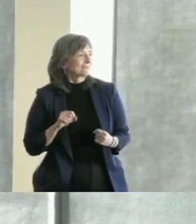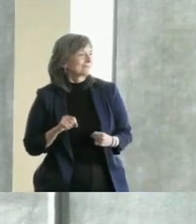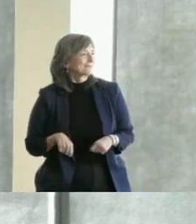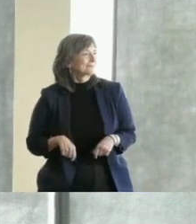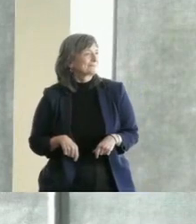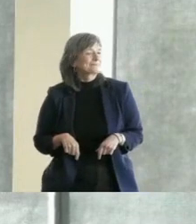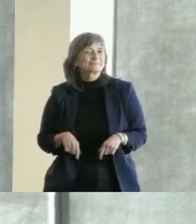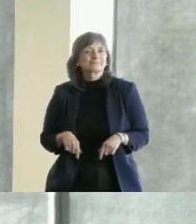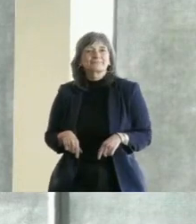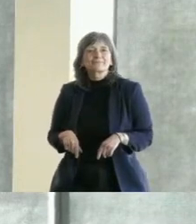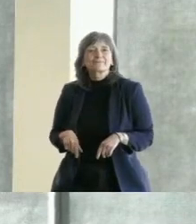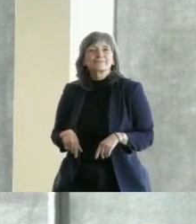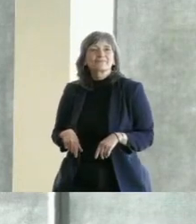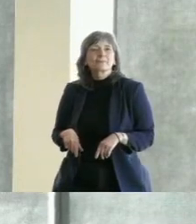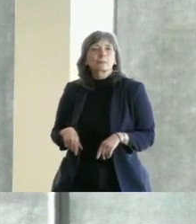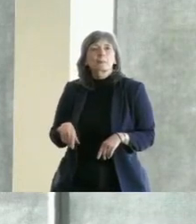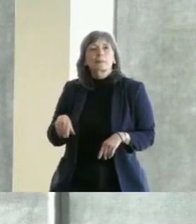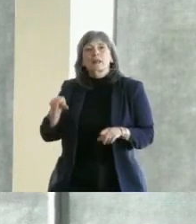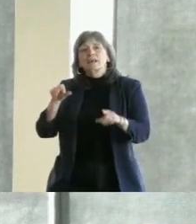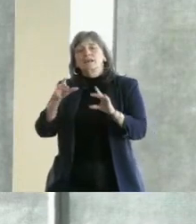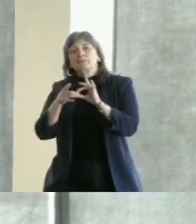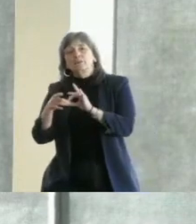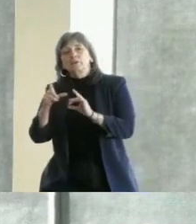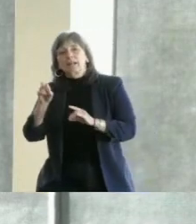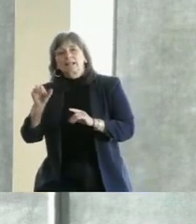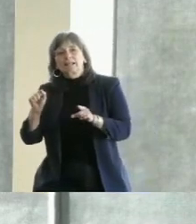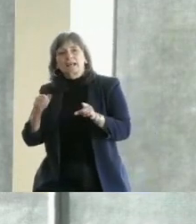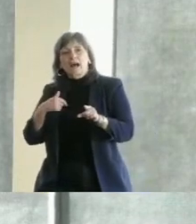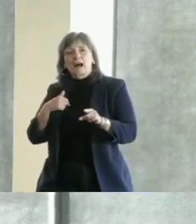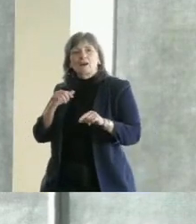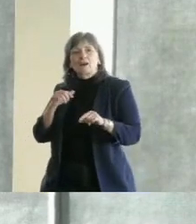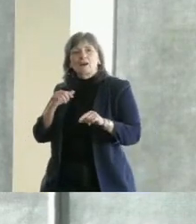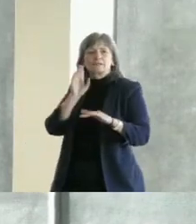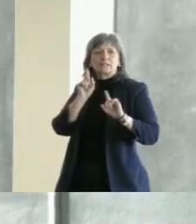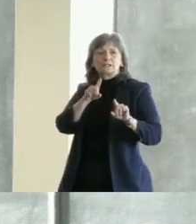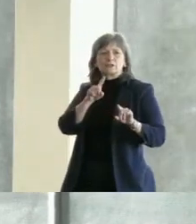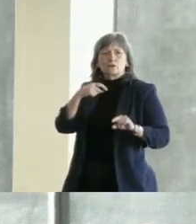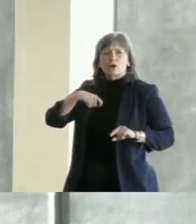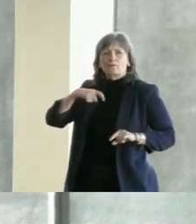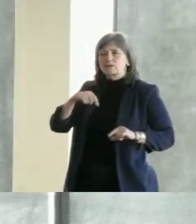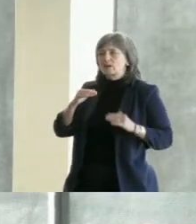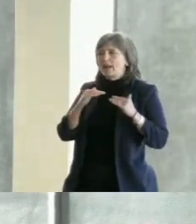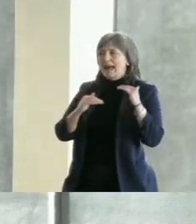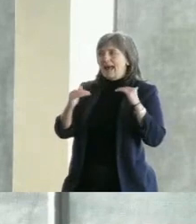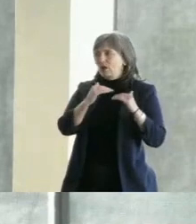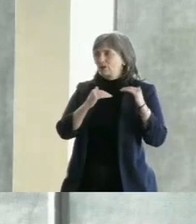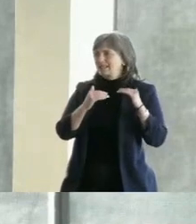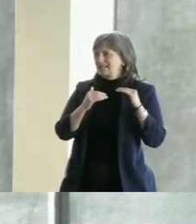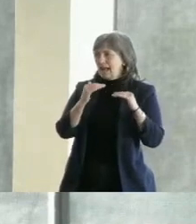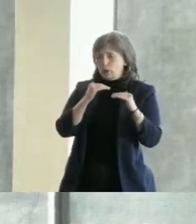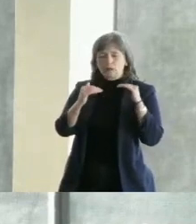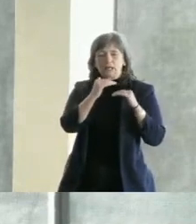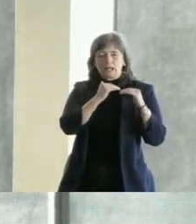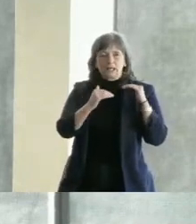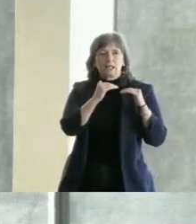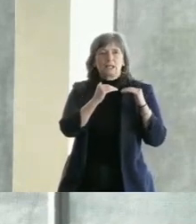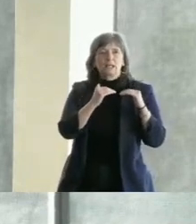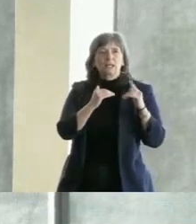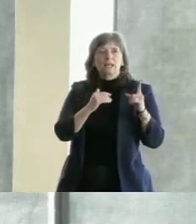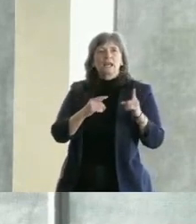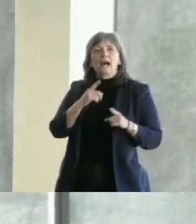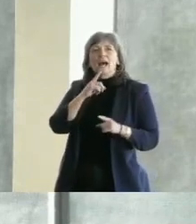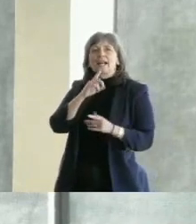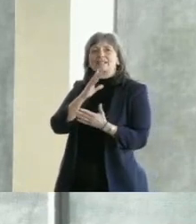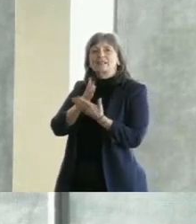Mine's not a question, more a comment to Lisa. I was attending a Tequity conference, and the saying when it came to that is, what would Chad